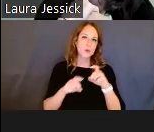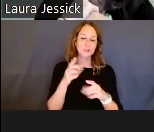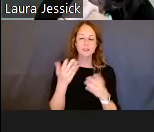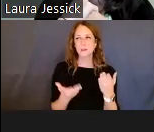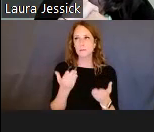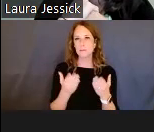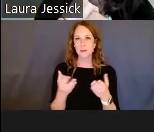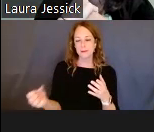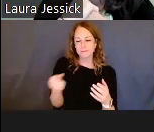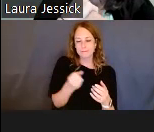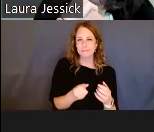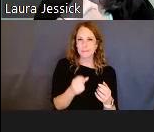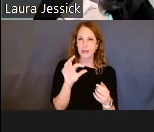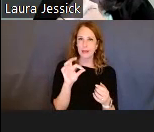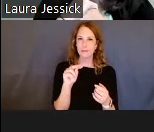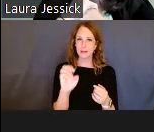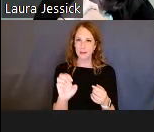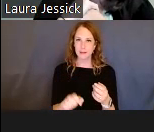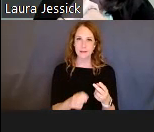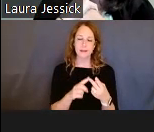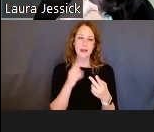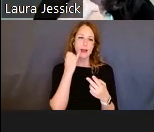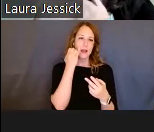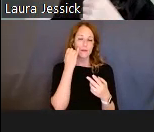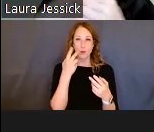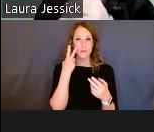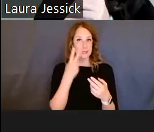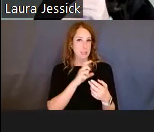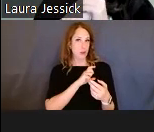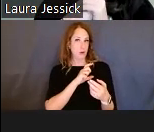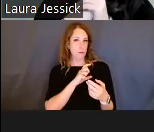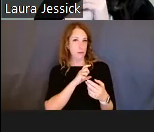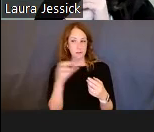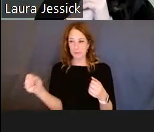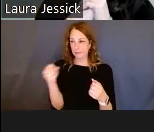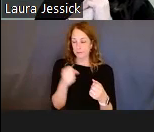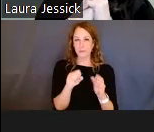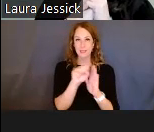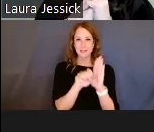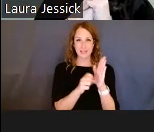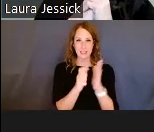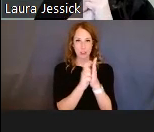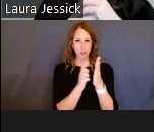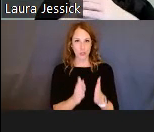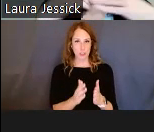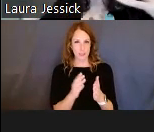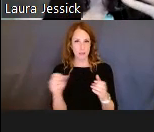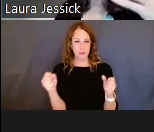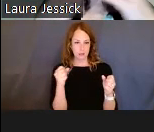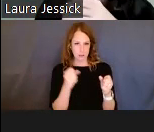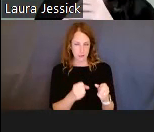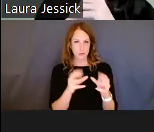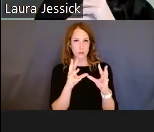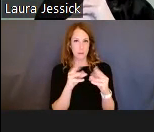a forensic nurse examiner. You've also seen law enforcement bring a state's attorney to a meeting with a survivor because